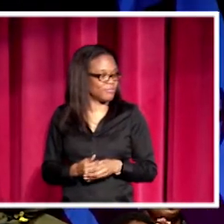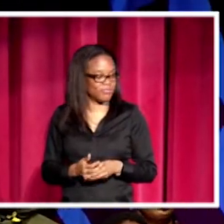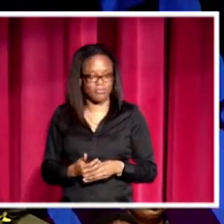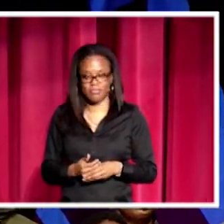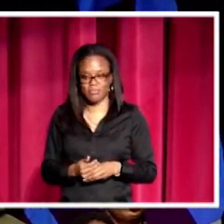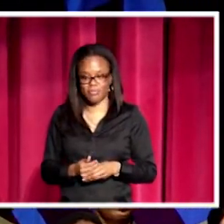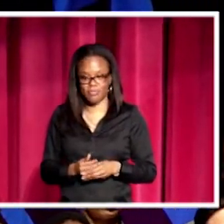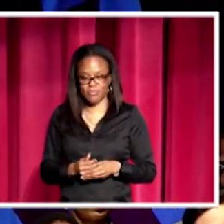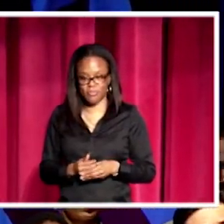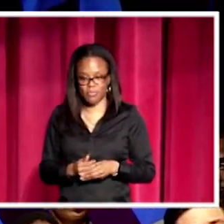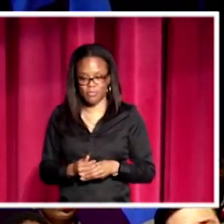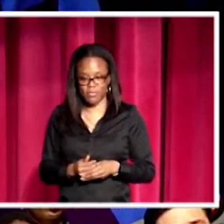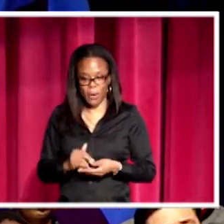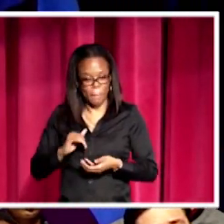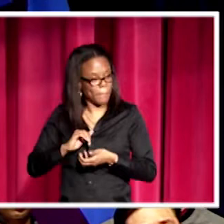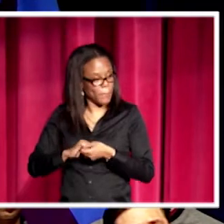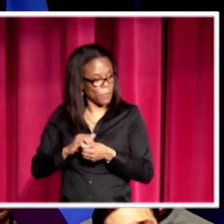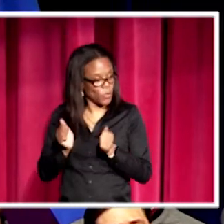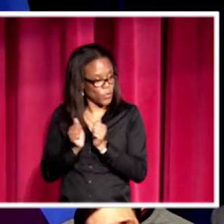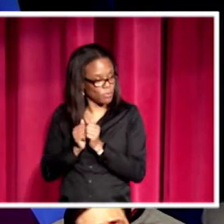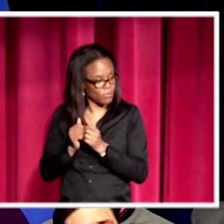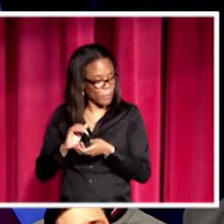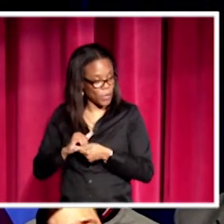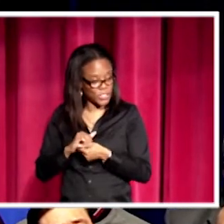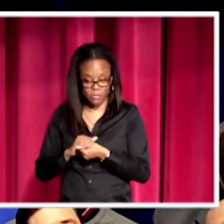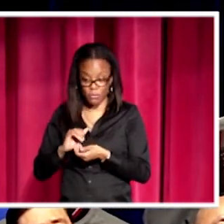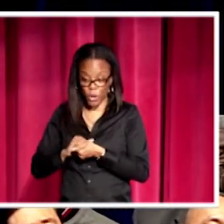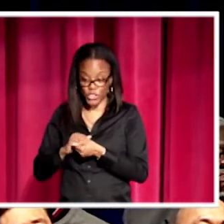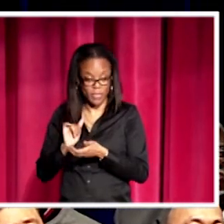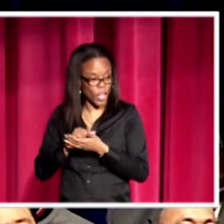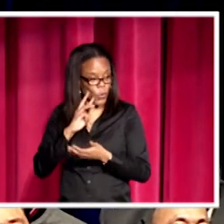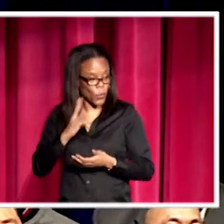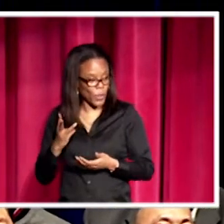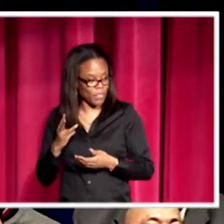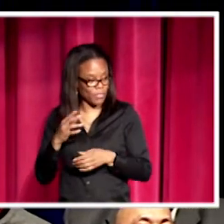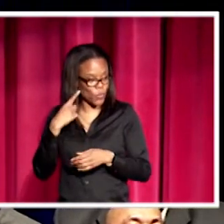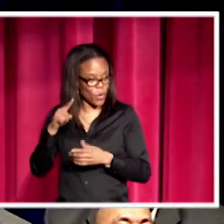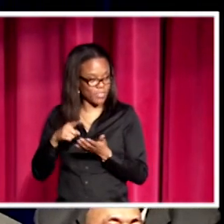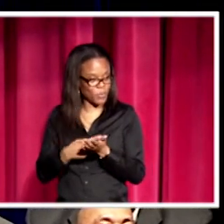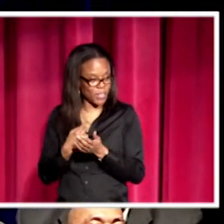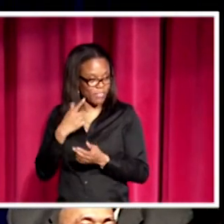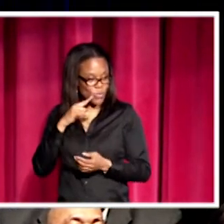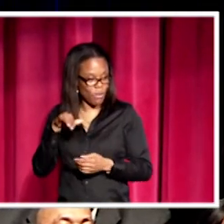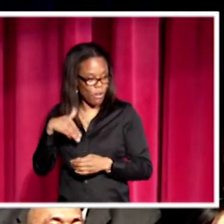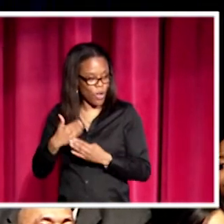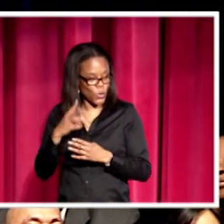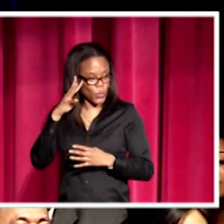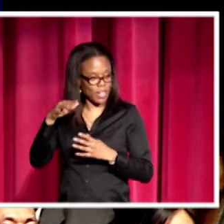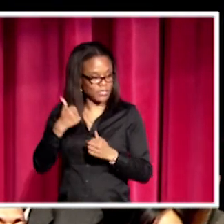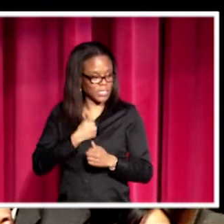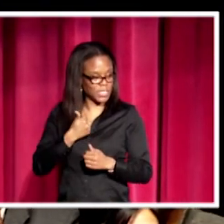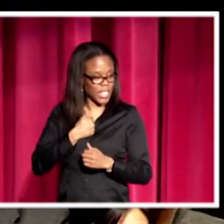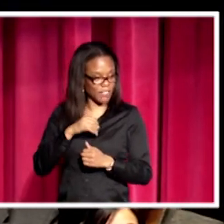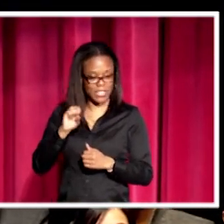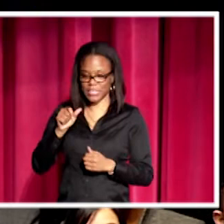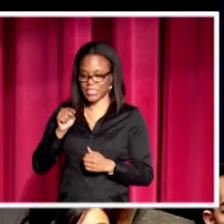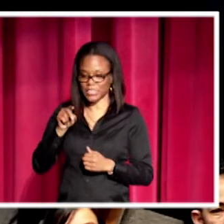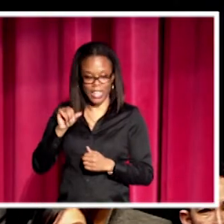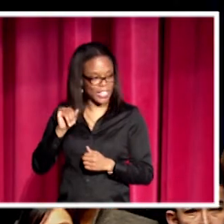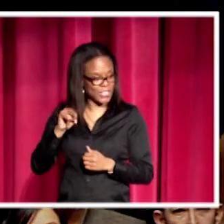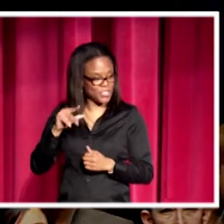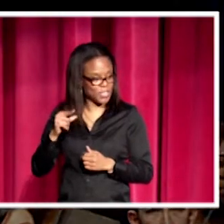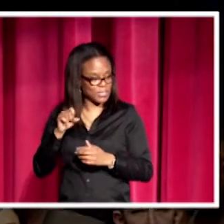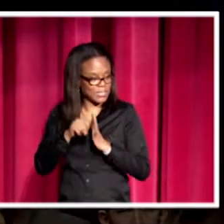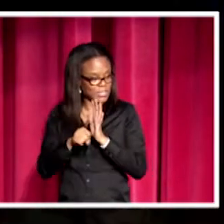With this partnership, once and for all, we will create a self-sustaining, state-of-the-art health facility that